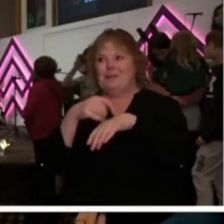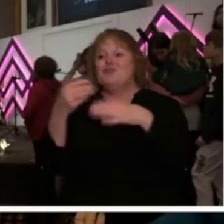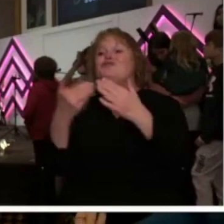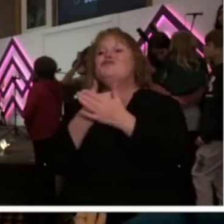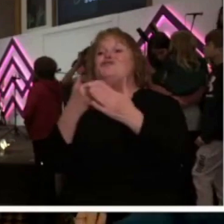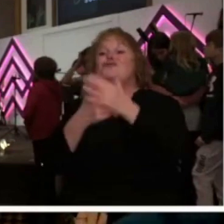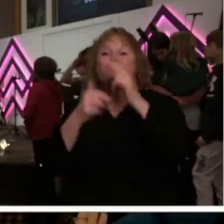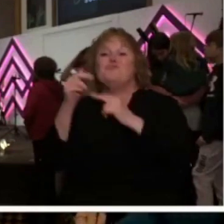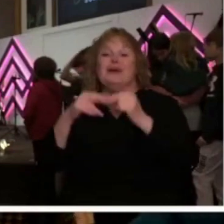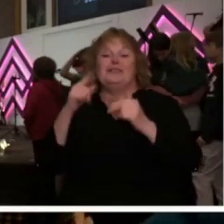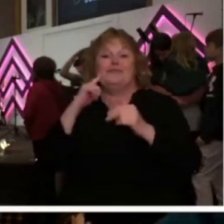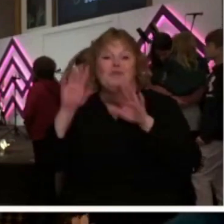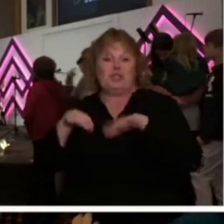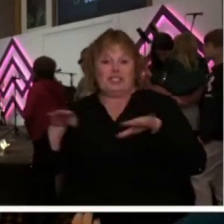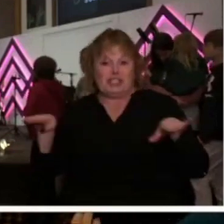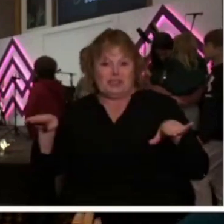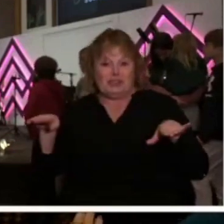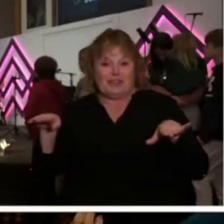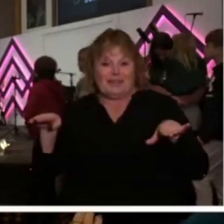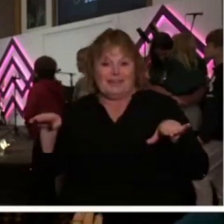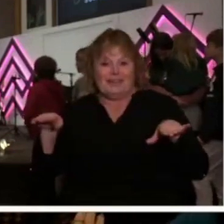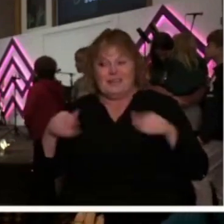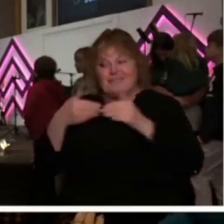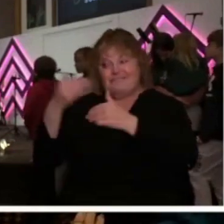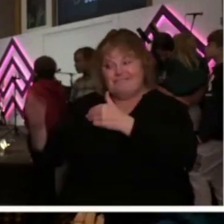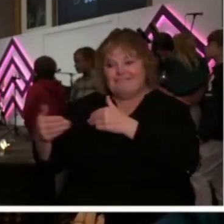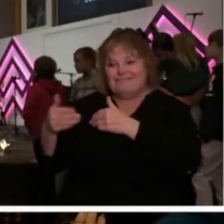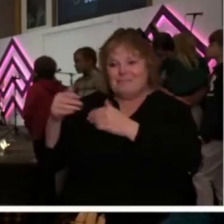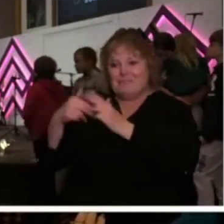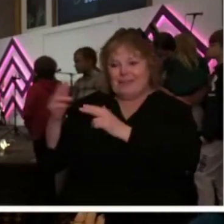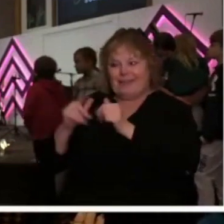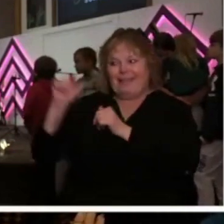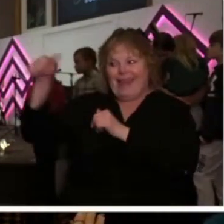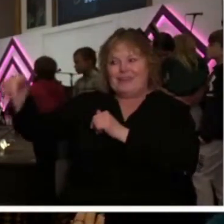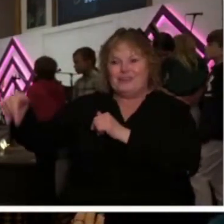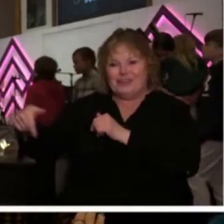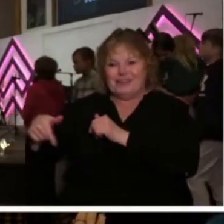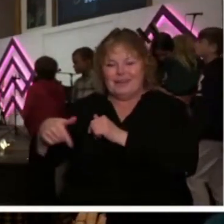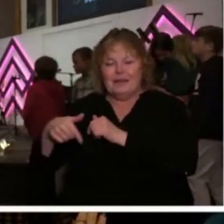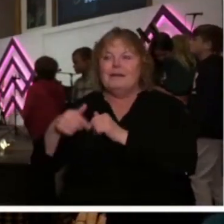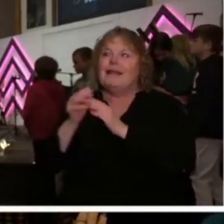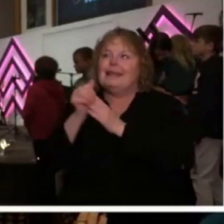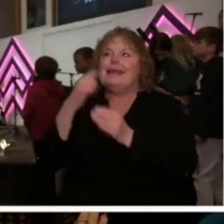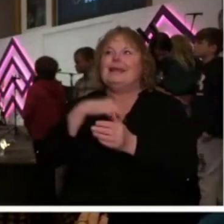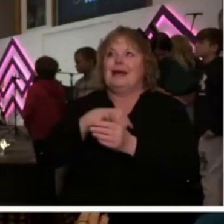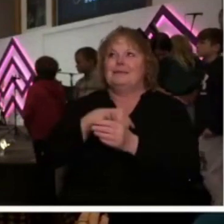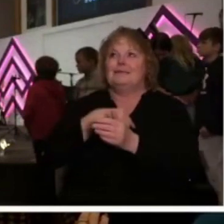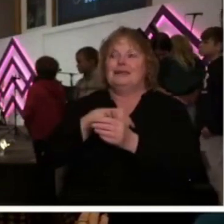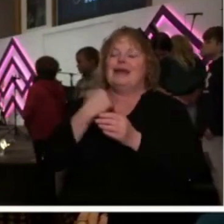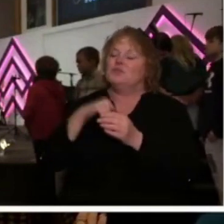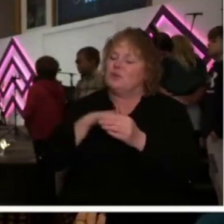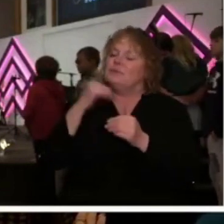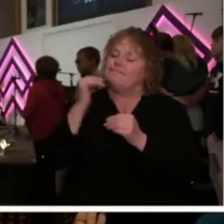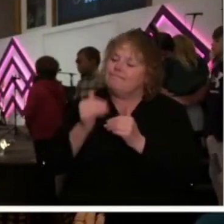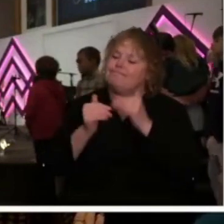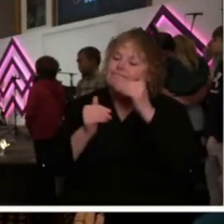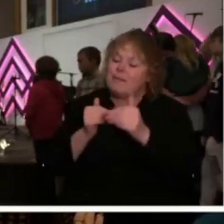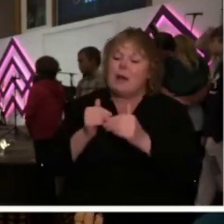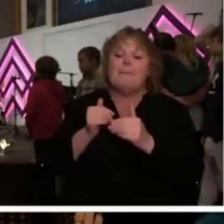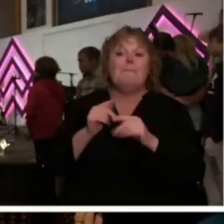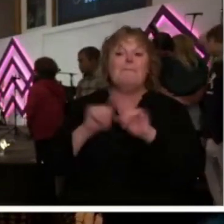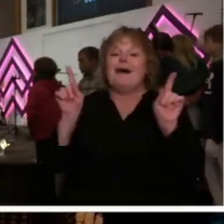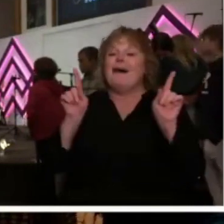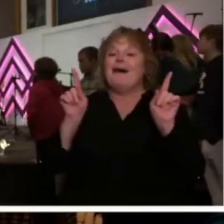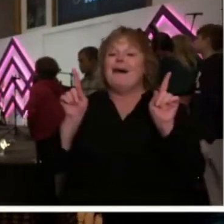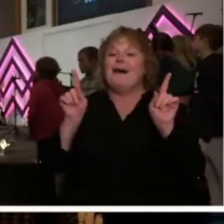new place for our children and our youth and the next gen. Lead us and guide us as we take these steps of faith, but we dedicate